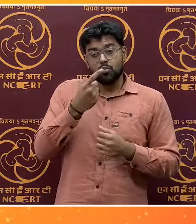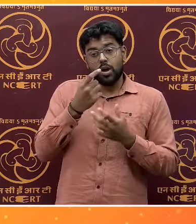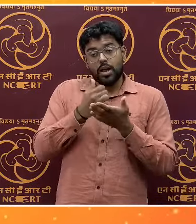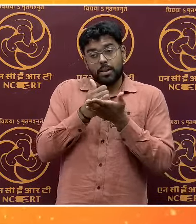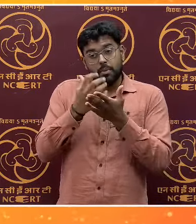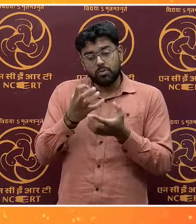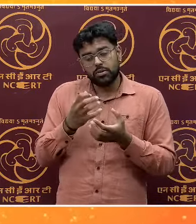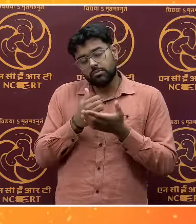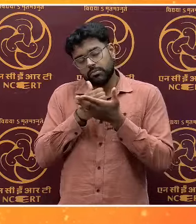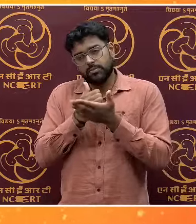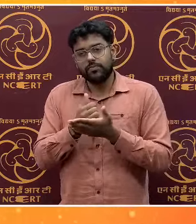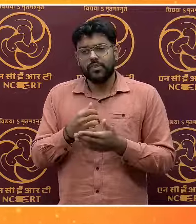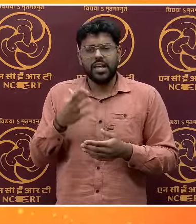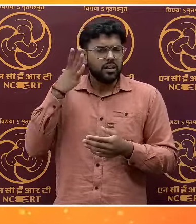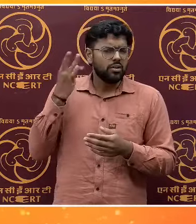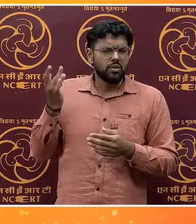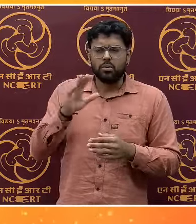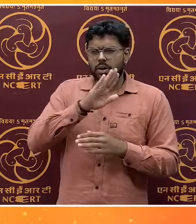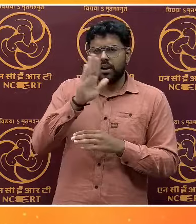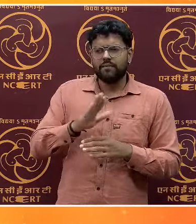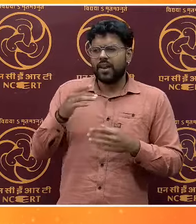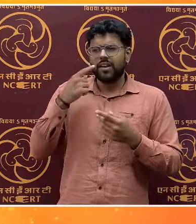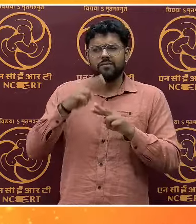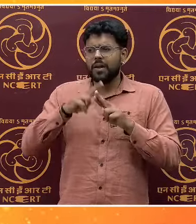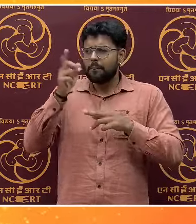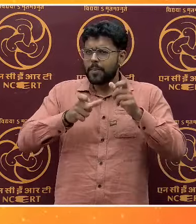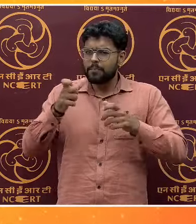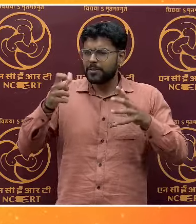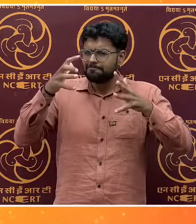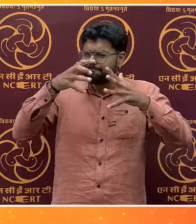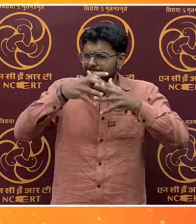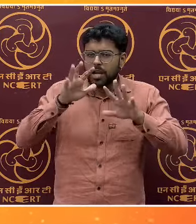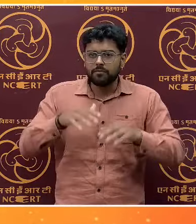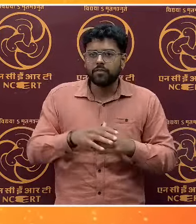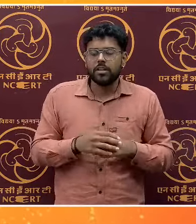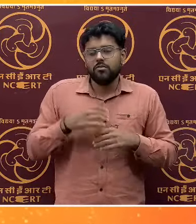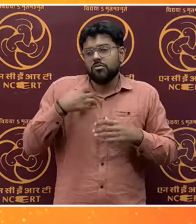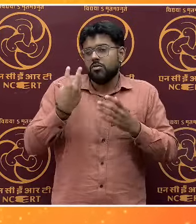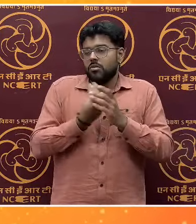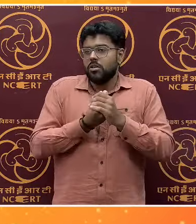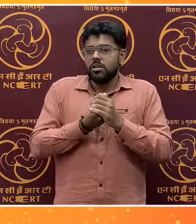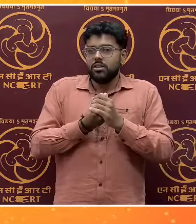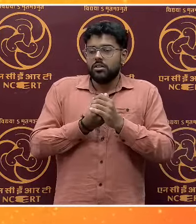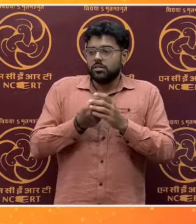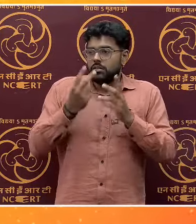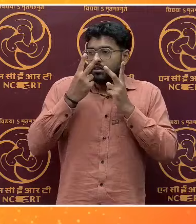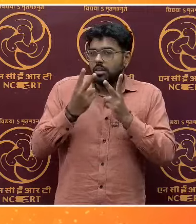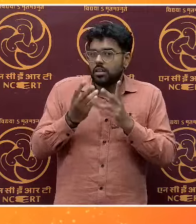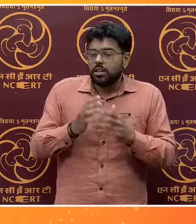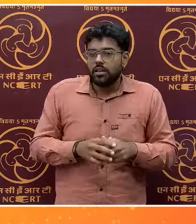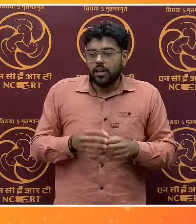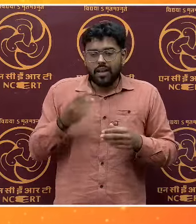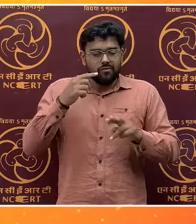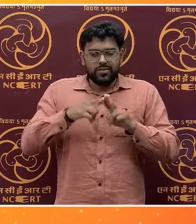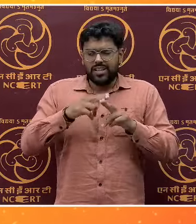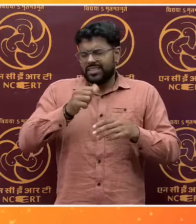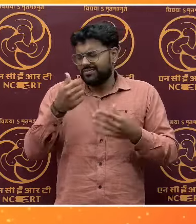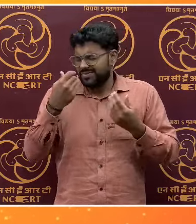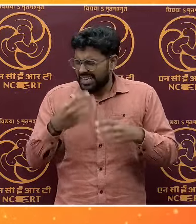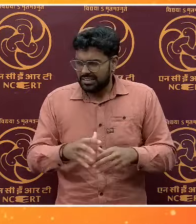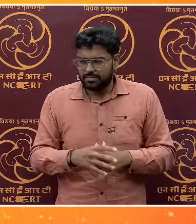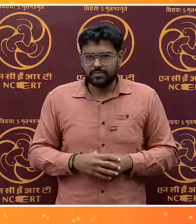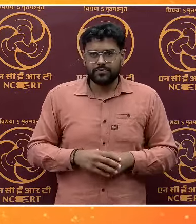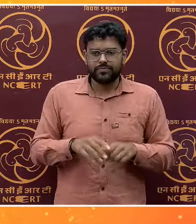also we should not ignore someone in crowd. We should, very much vigilant about the crowd whenever we are passing somewhere.